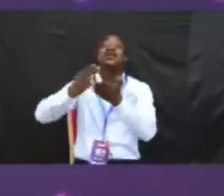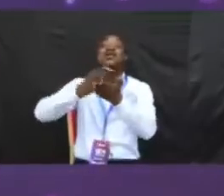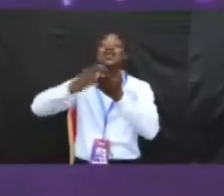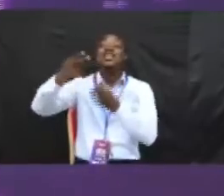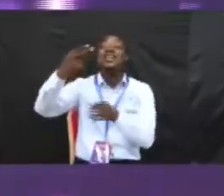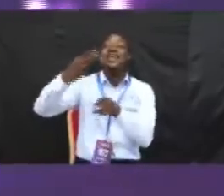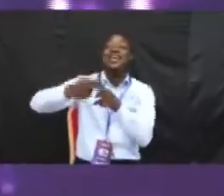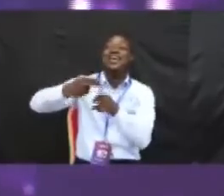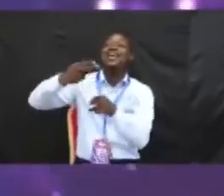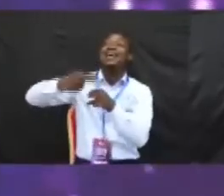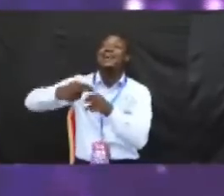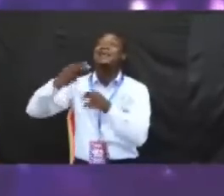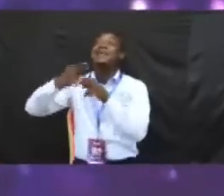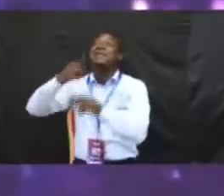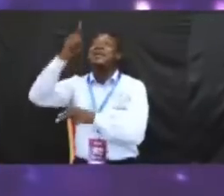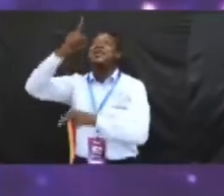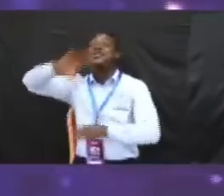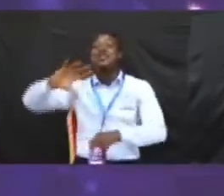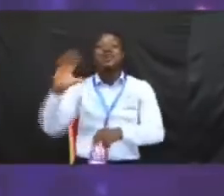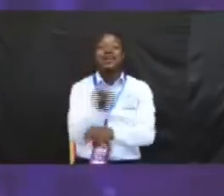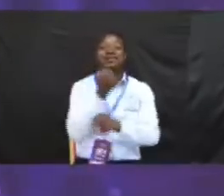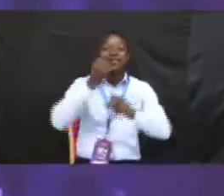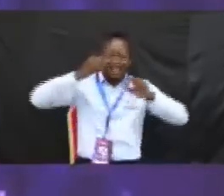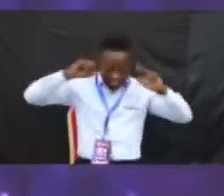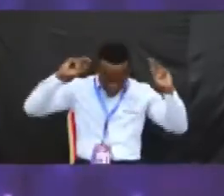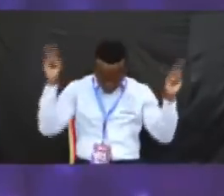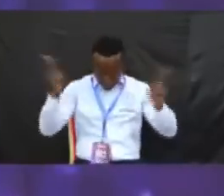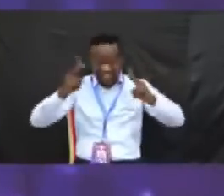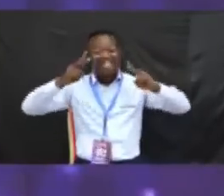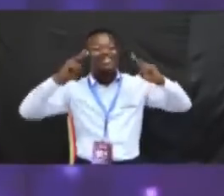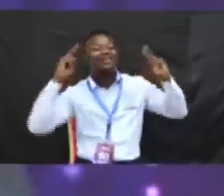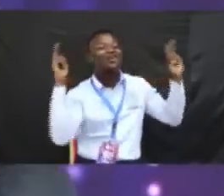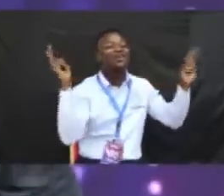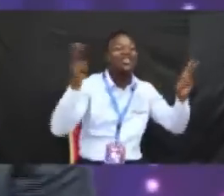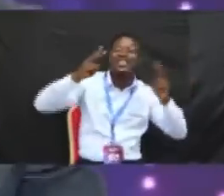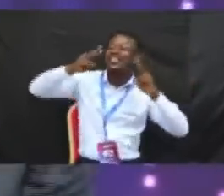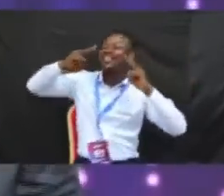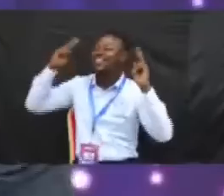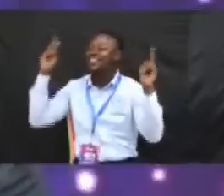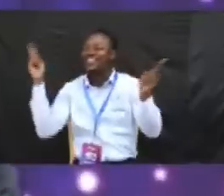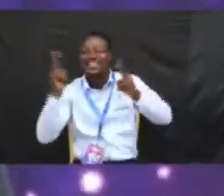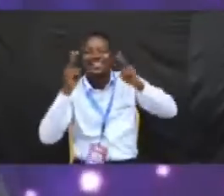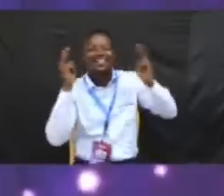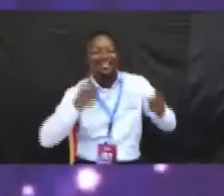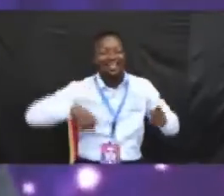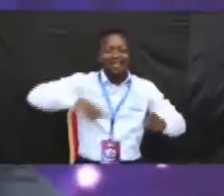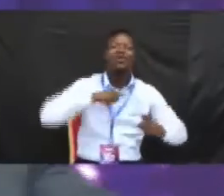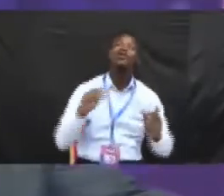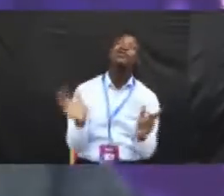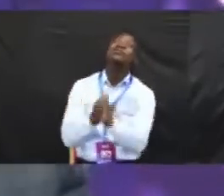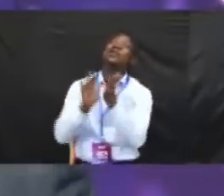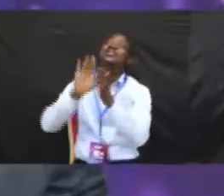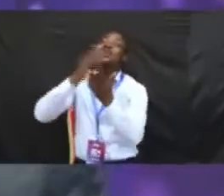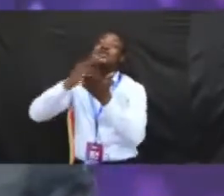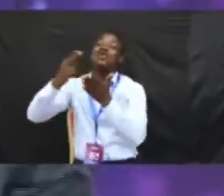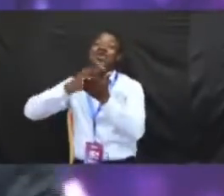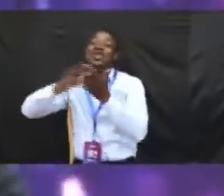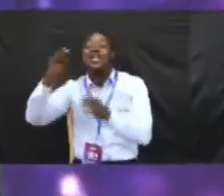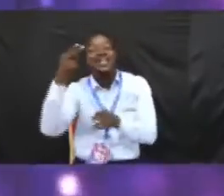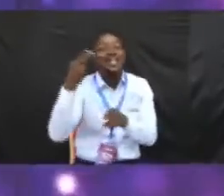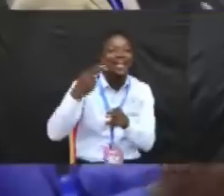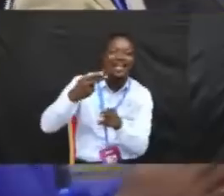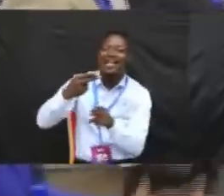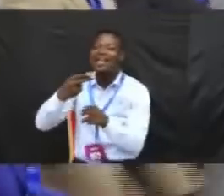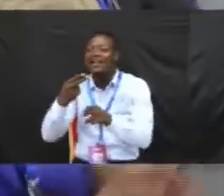praise your holy name. You have won the victory. We will praise your holy name. We will praise your